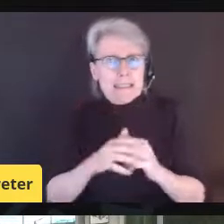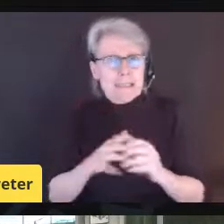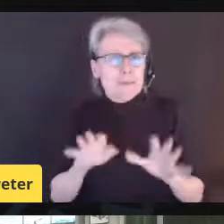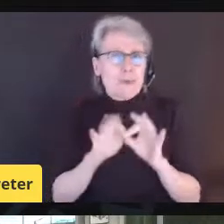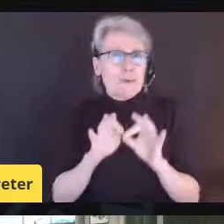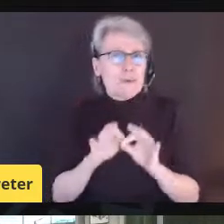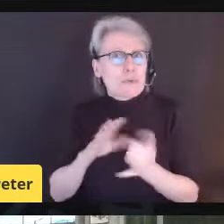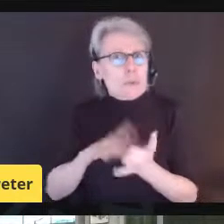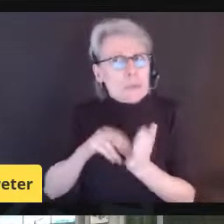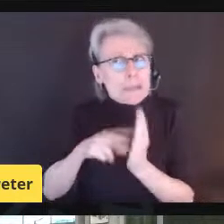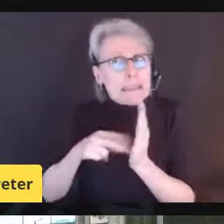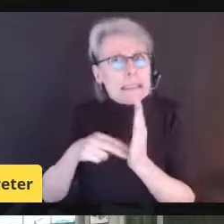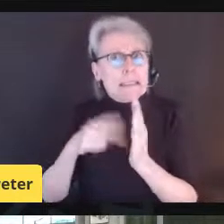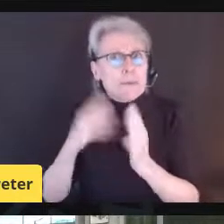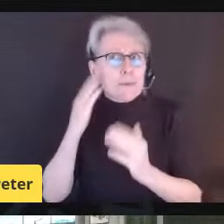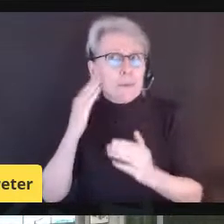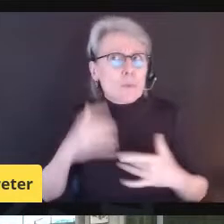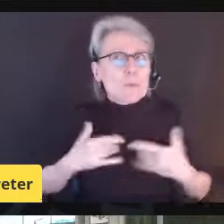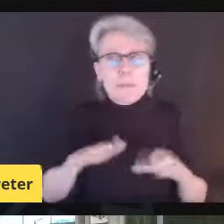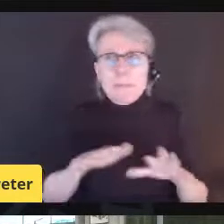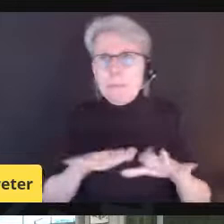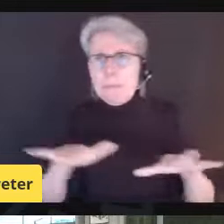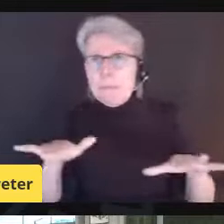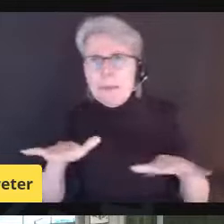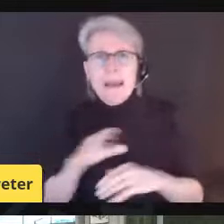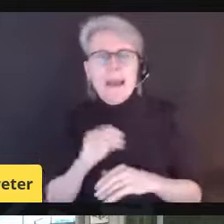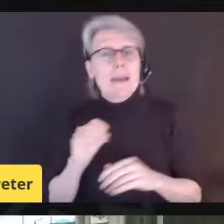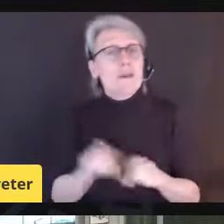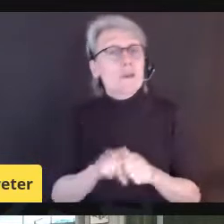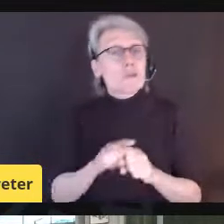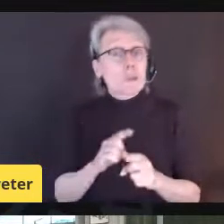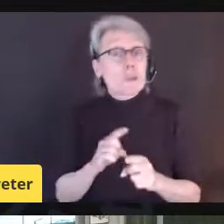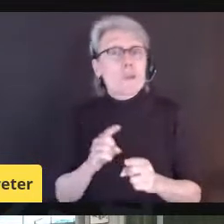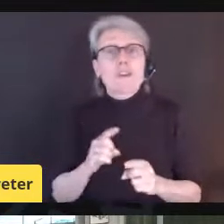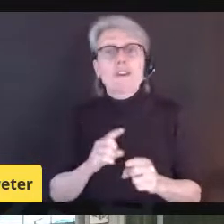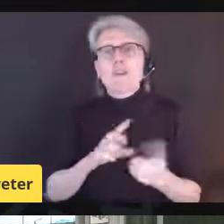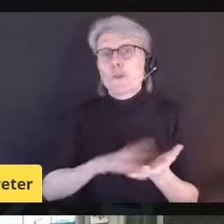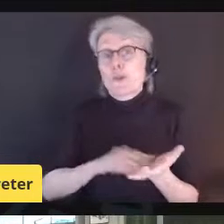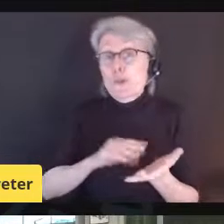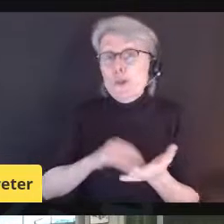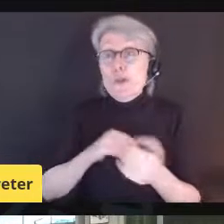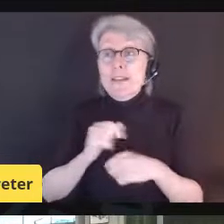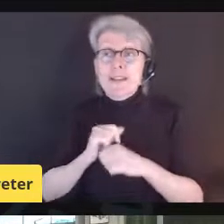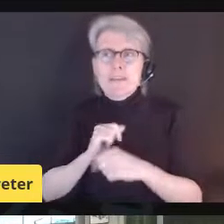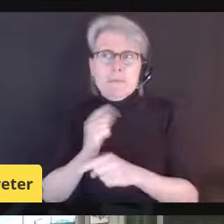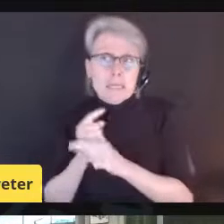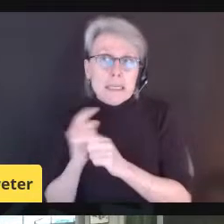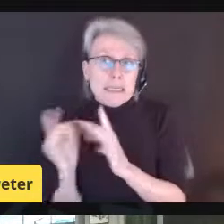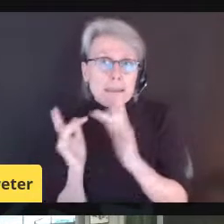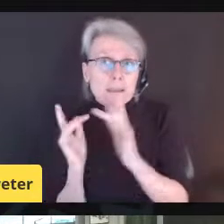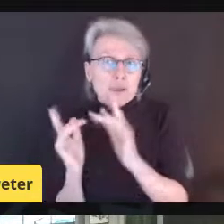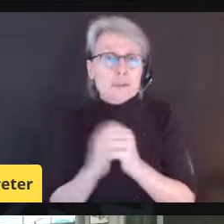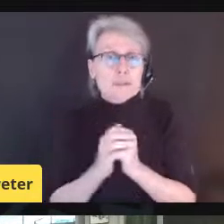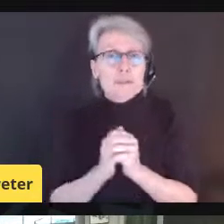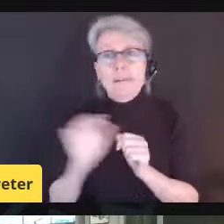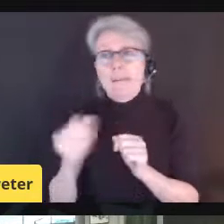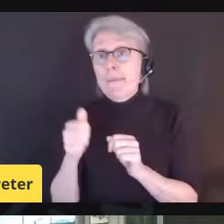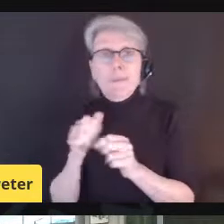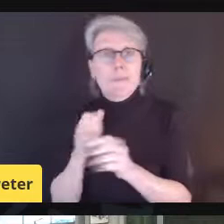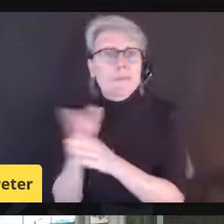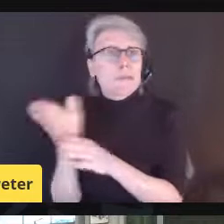also getting all the right connections and talking to people and learning from other people and learning from other